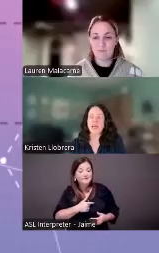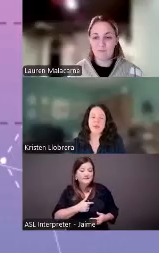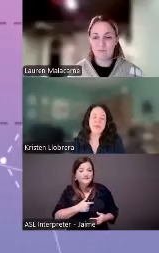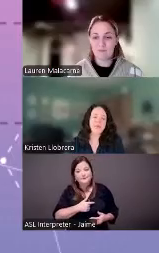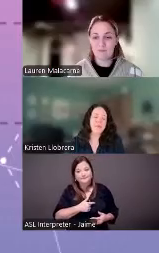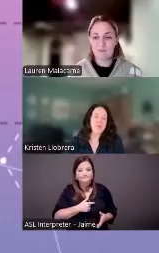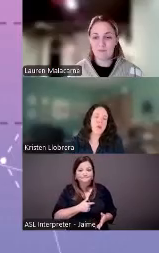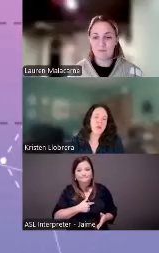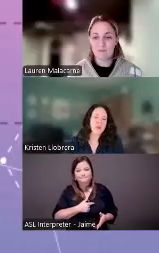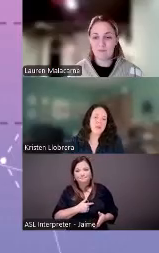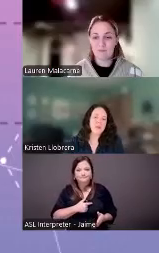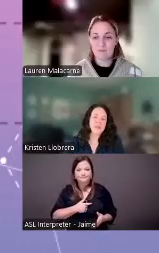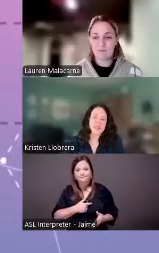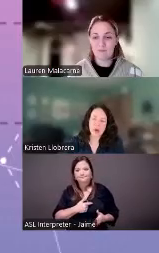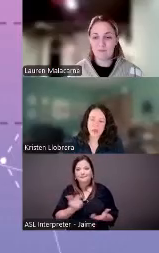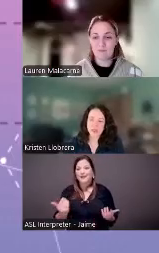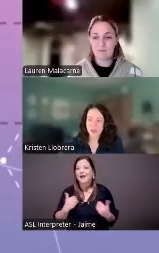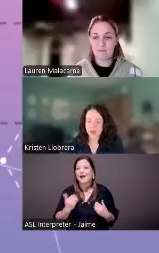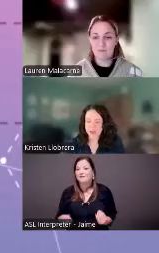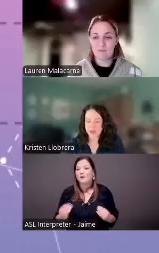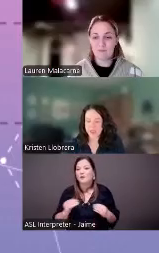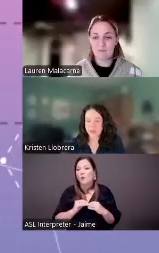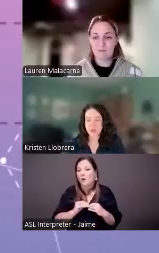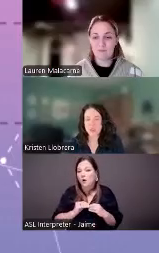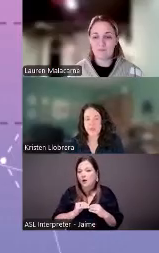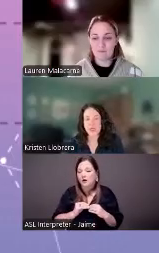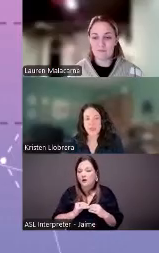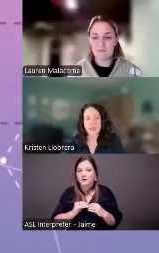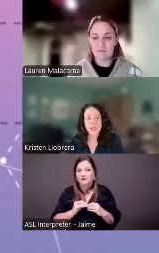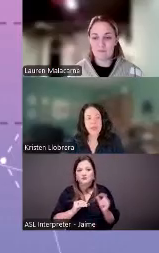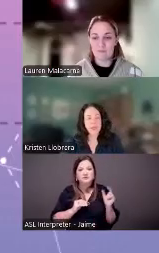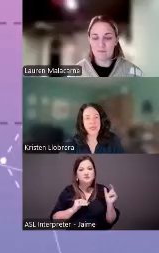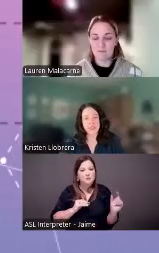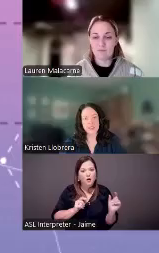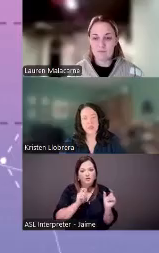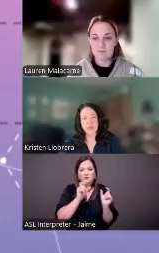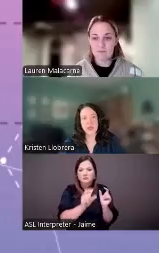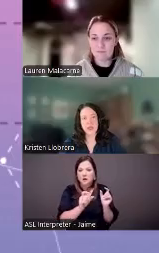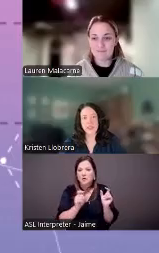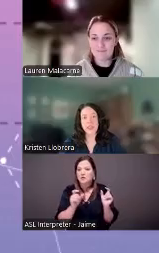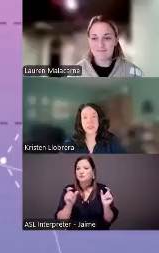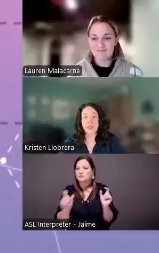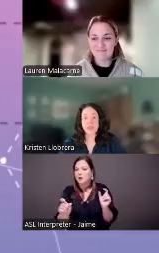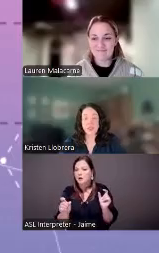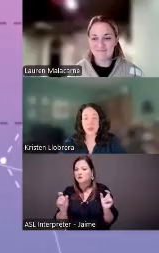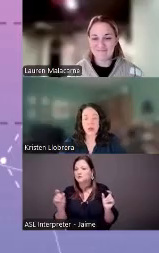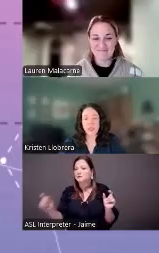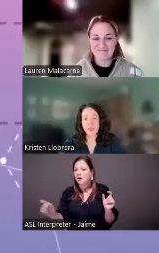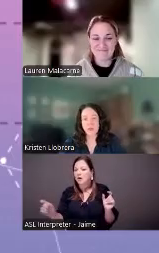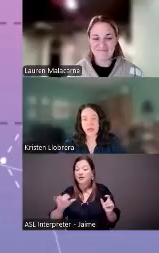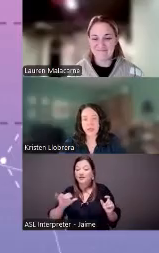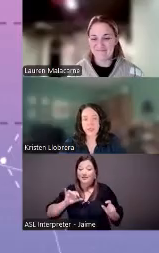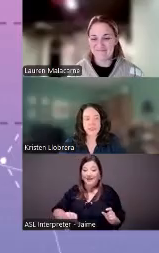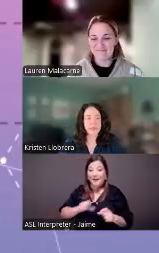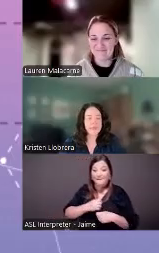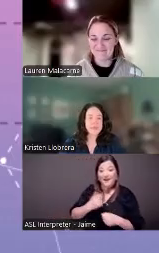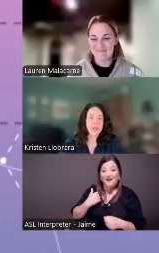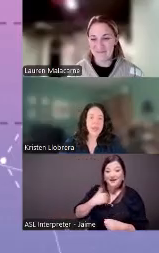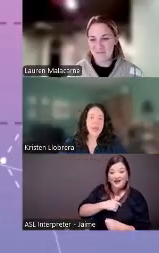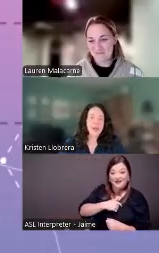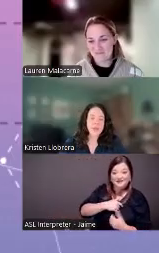we were able to have more smaller storyline files, which made things easier for us to work on in the back